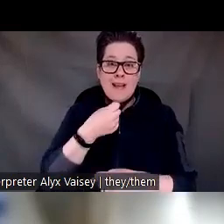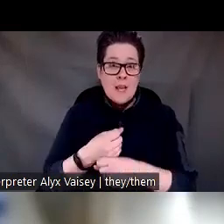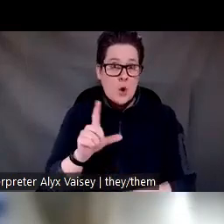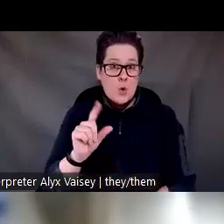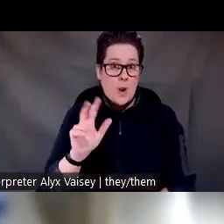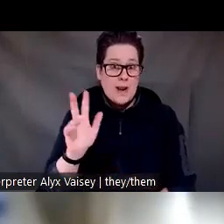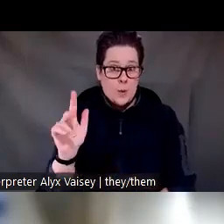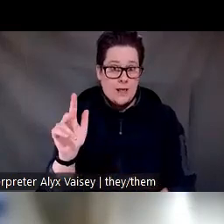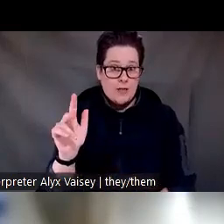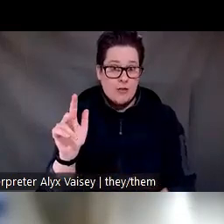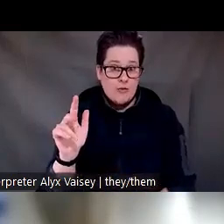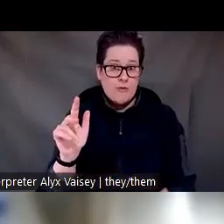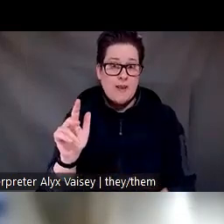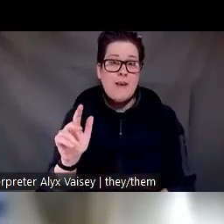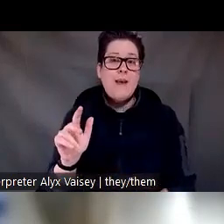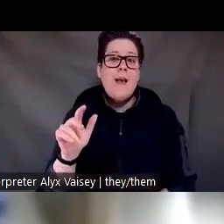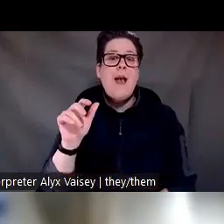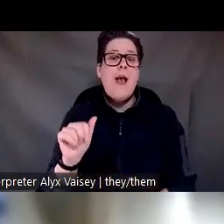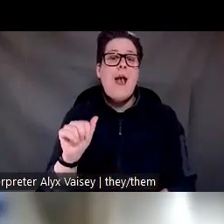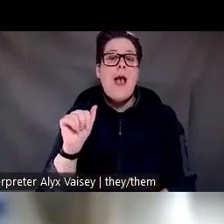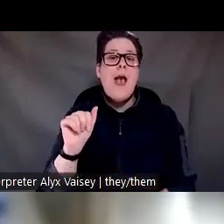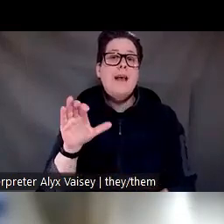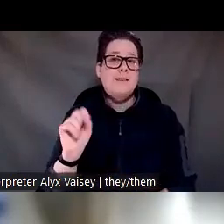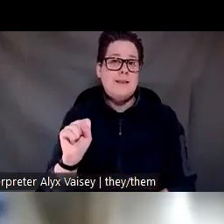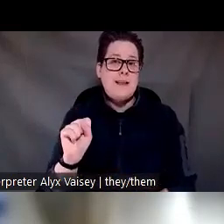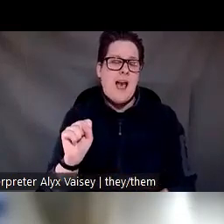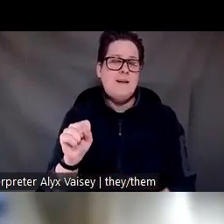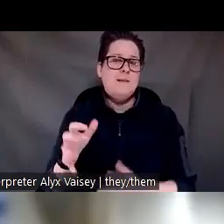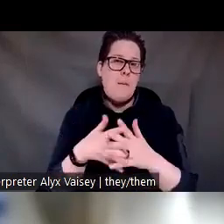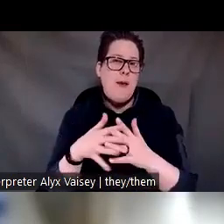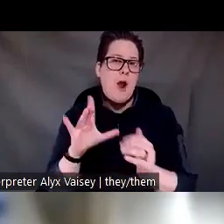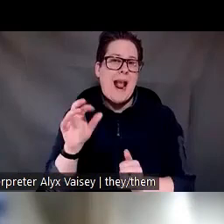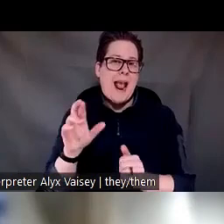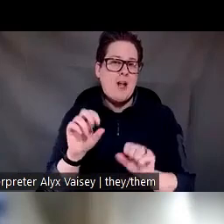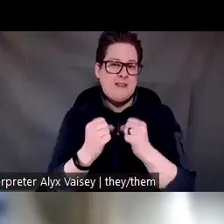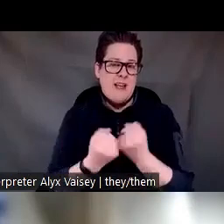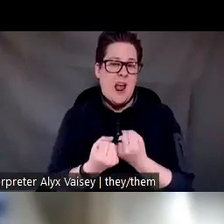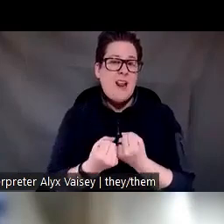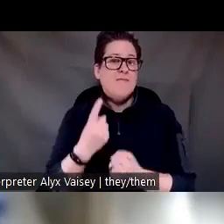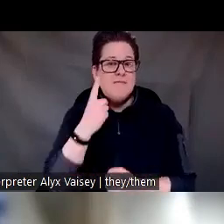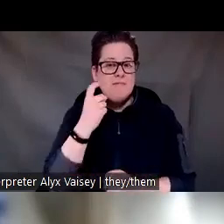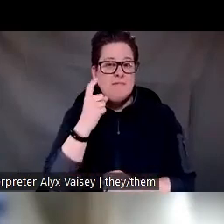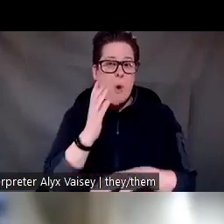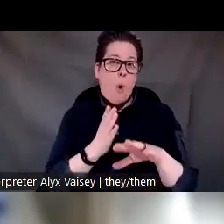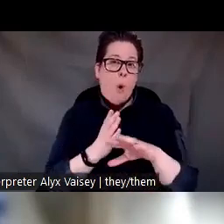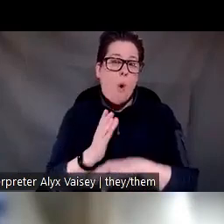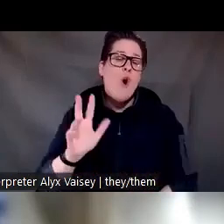2023, the American Cancer Society is estimating that there will be over